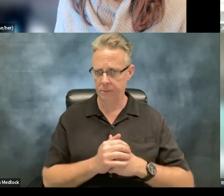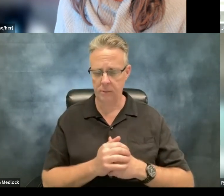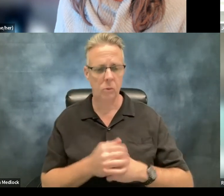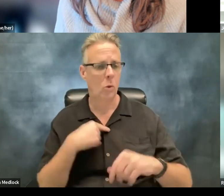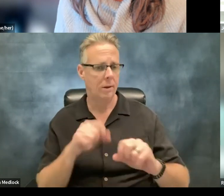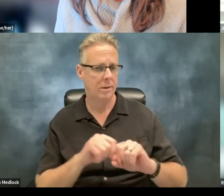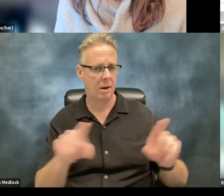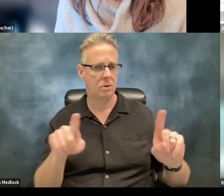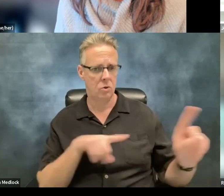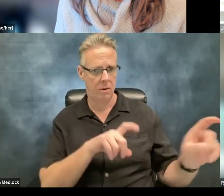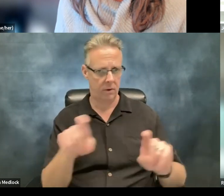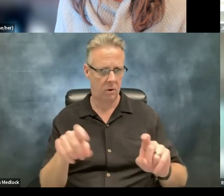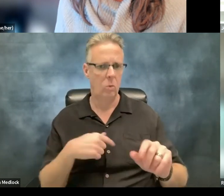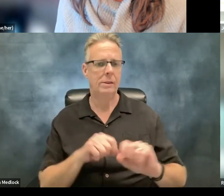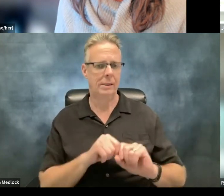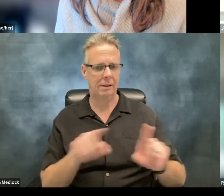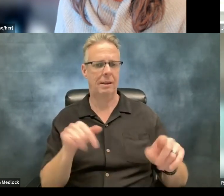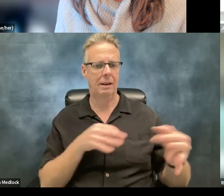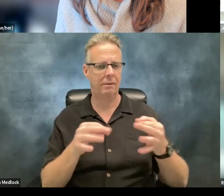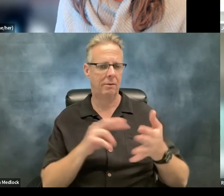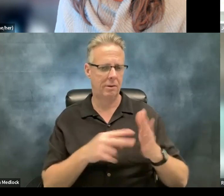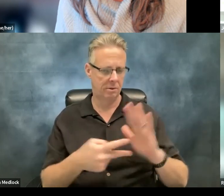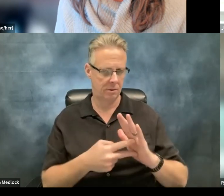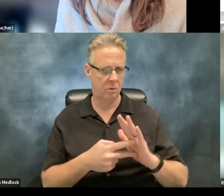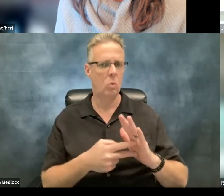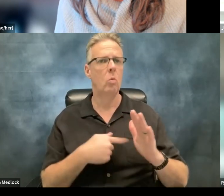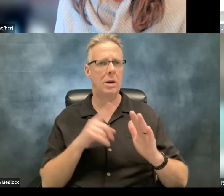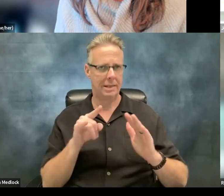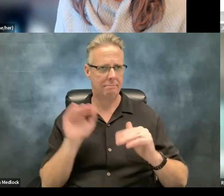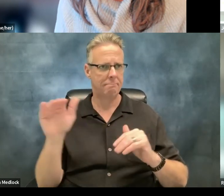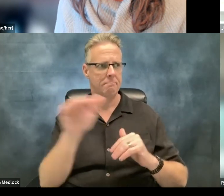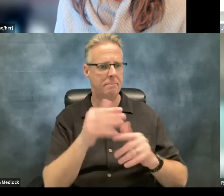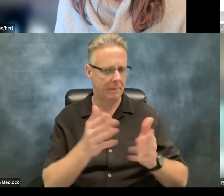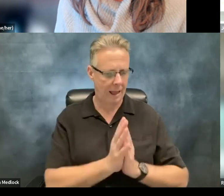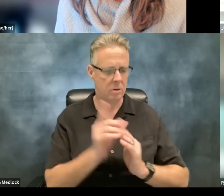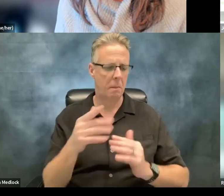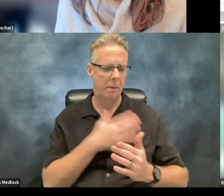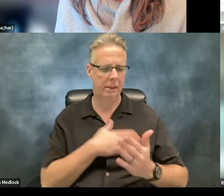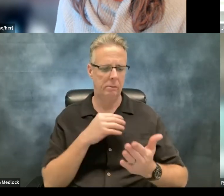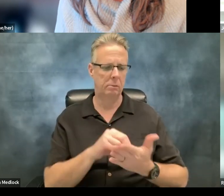out the survey, we sent out that definition, and we asked people to